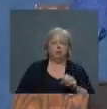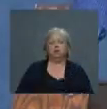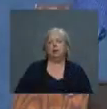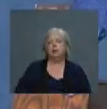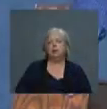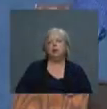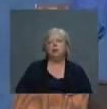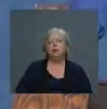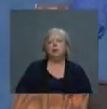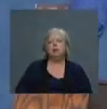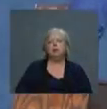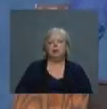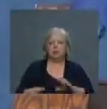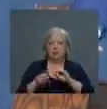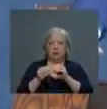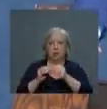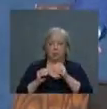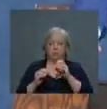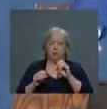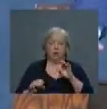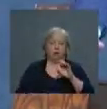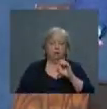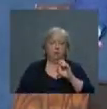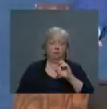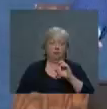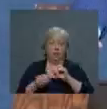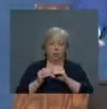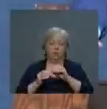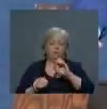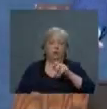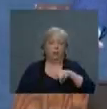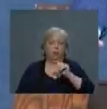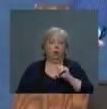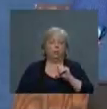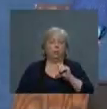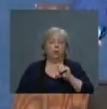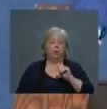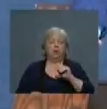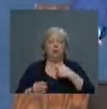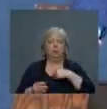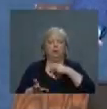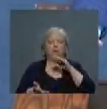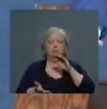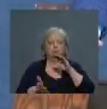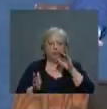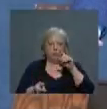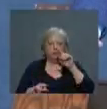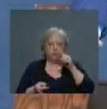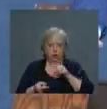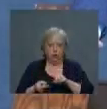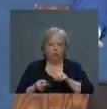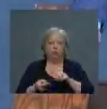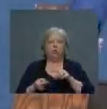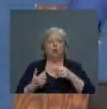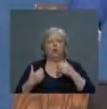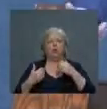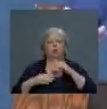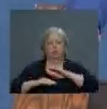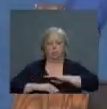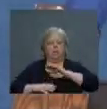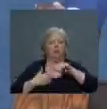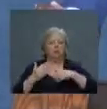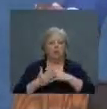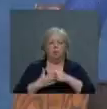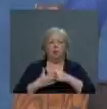We have reduced the number of apartments so we can make all the minimum code requirements,